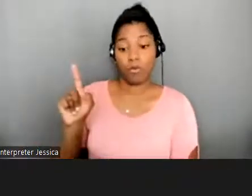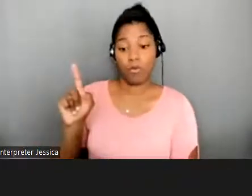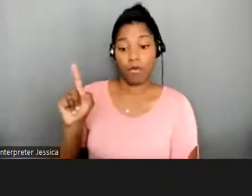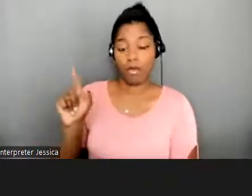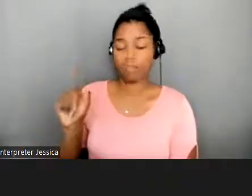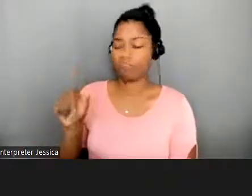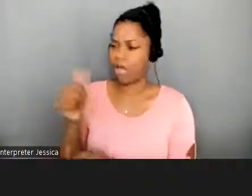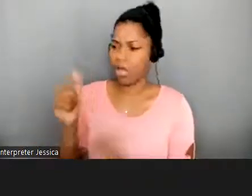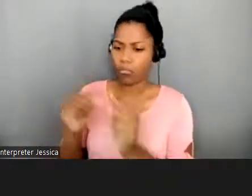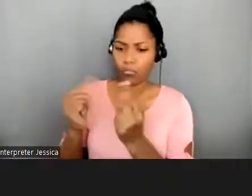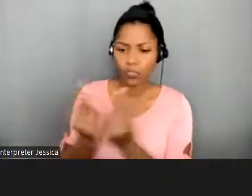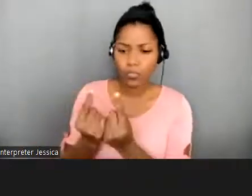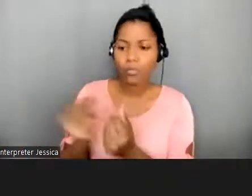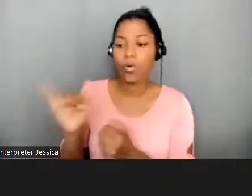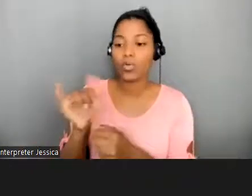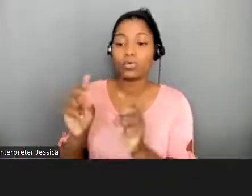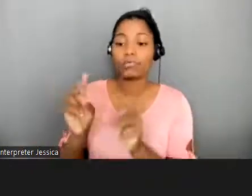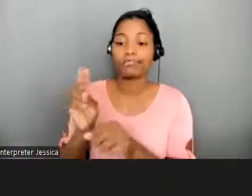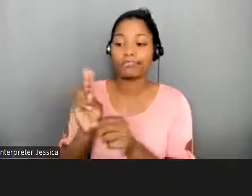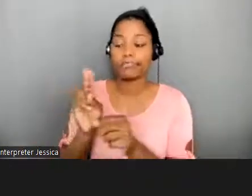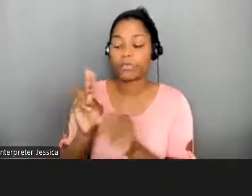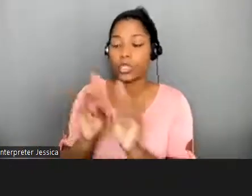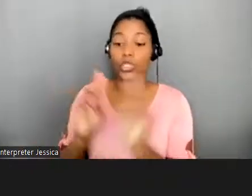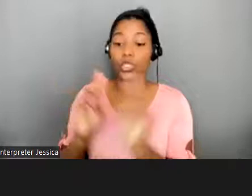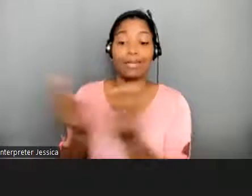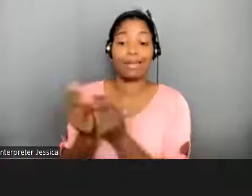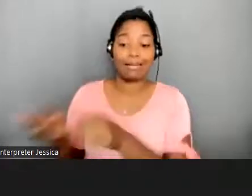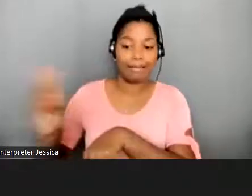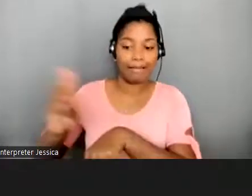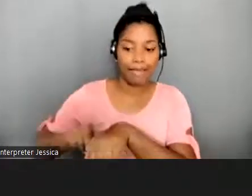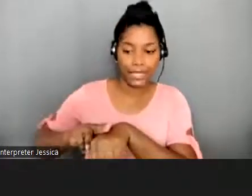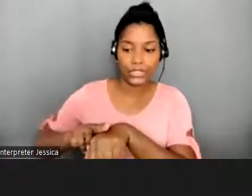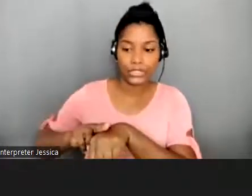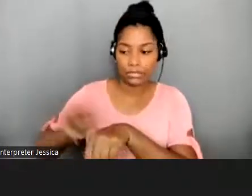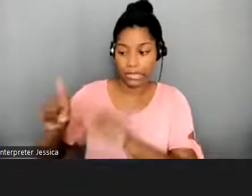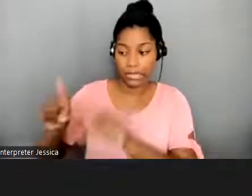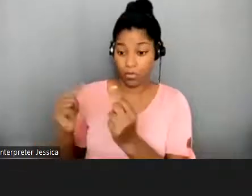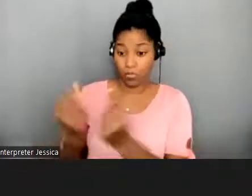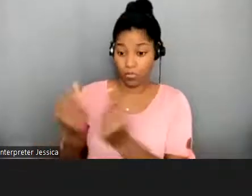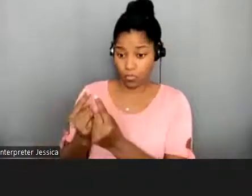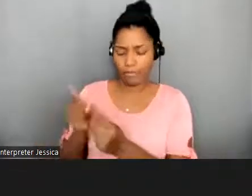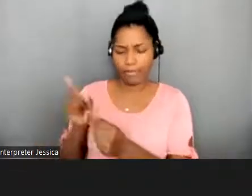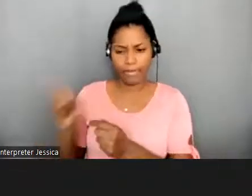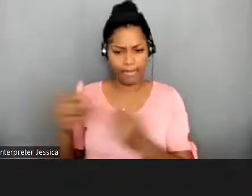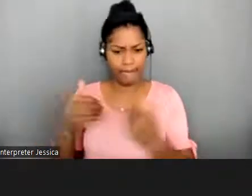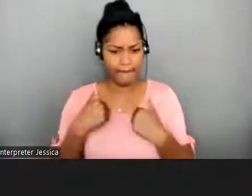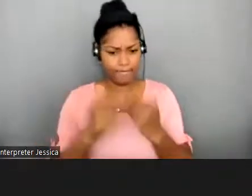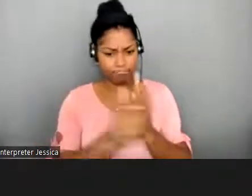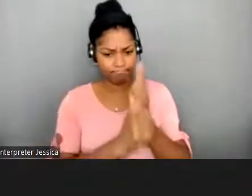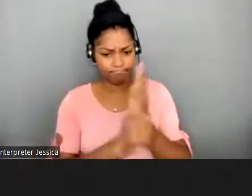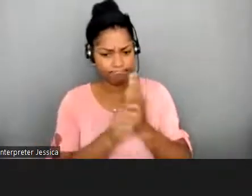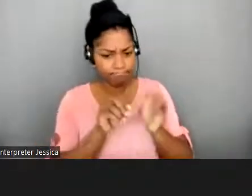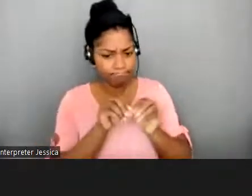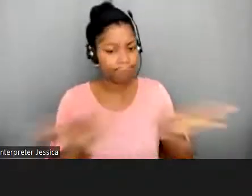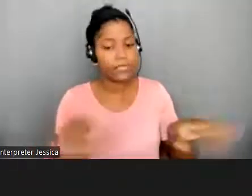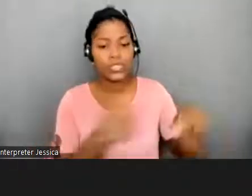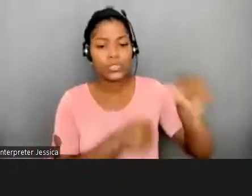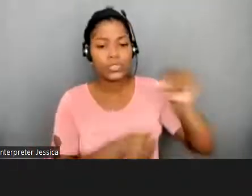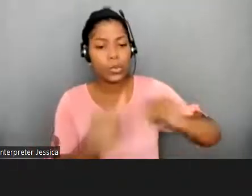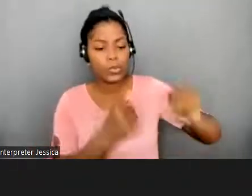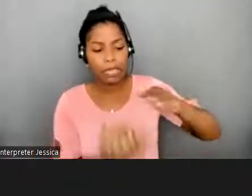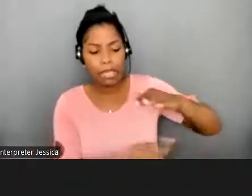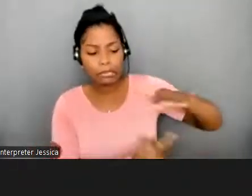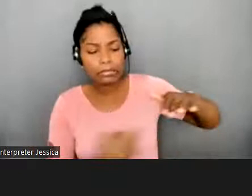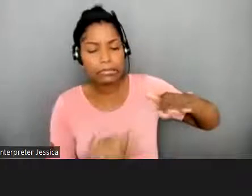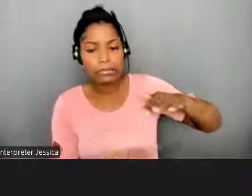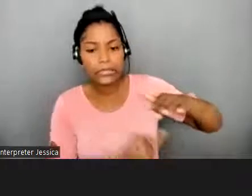and the United Nations Department of Economic and Social Affairs, published an issue brief titled Social Isolation and Loneliness